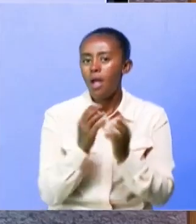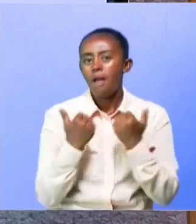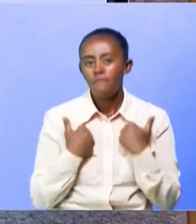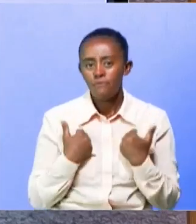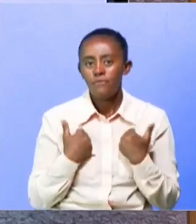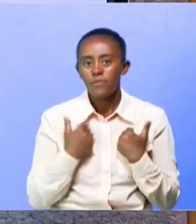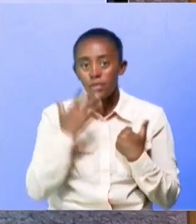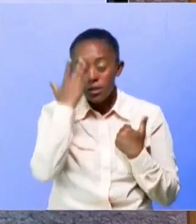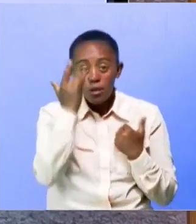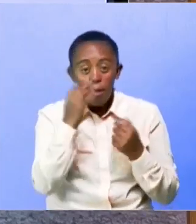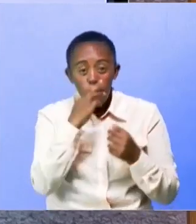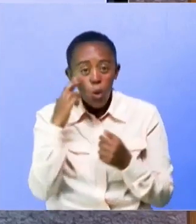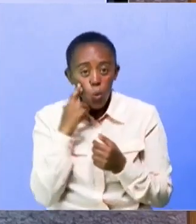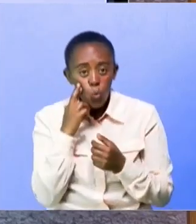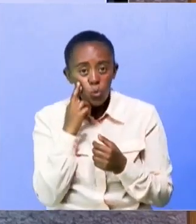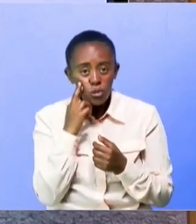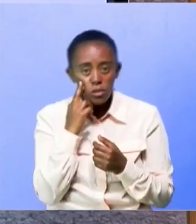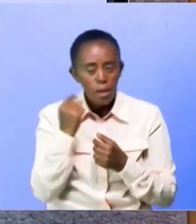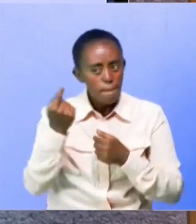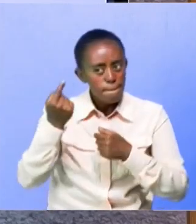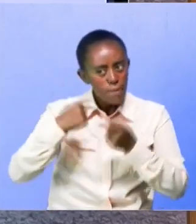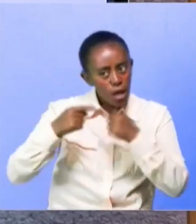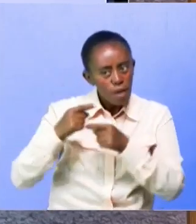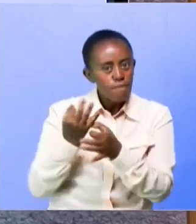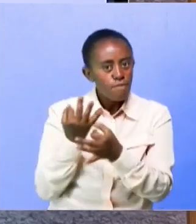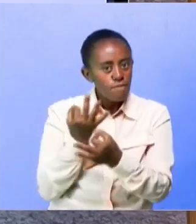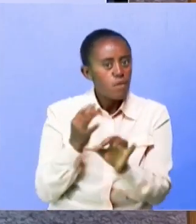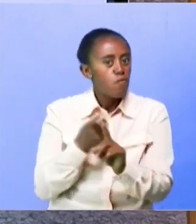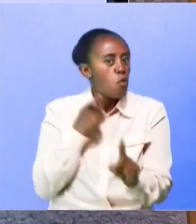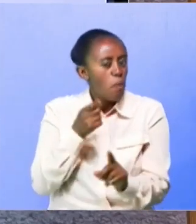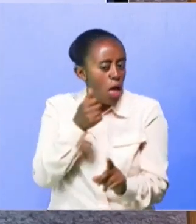That's why, because they are becoming free from